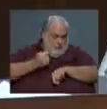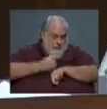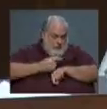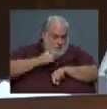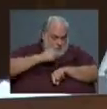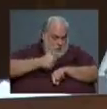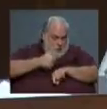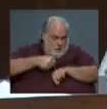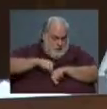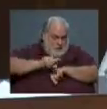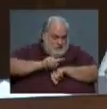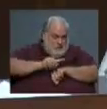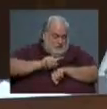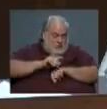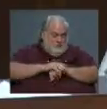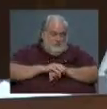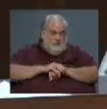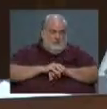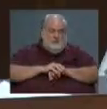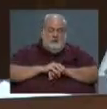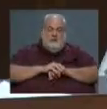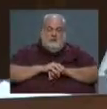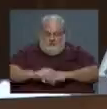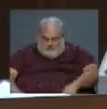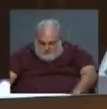What are you talking about?